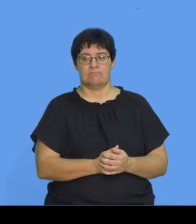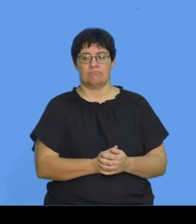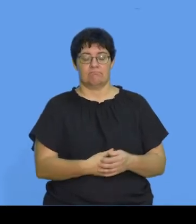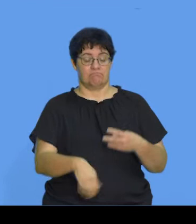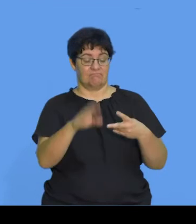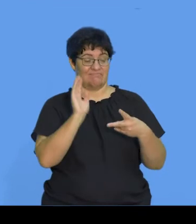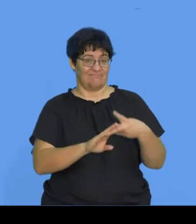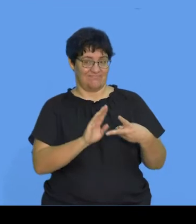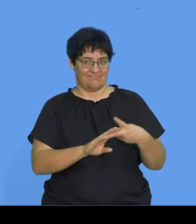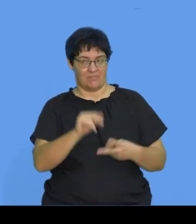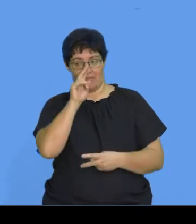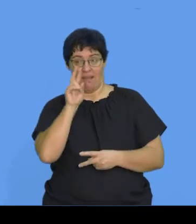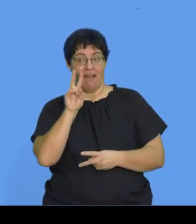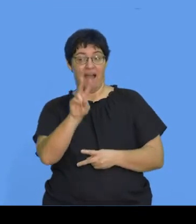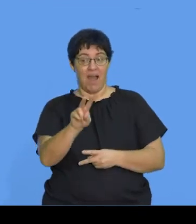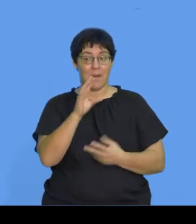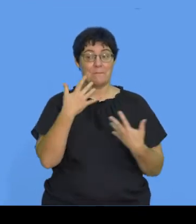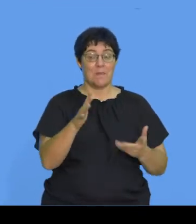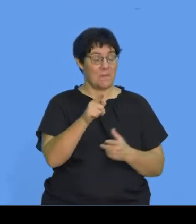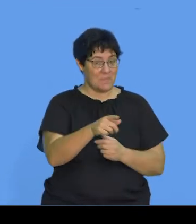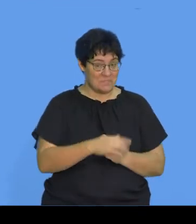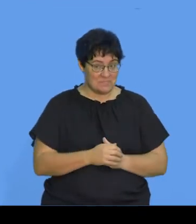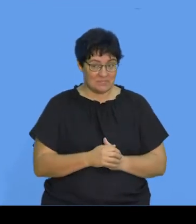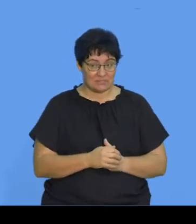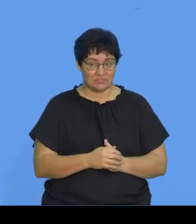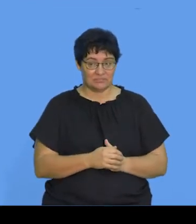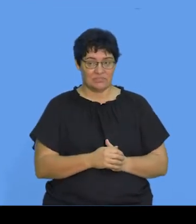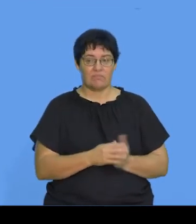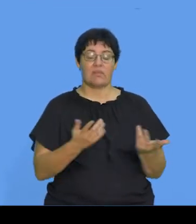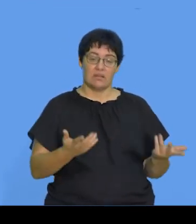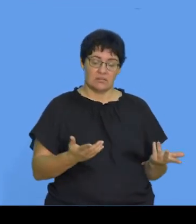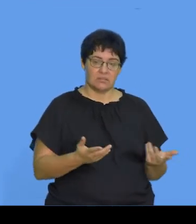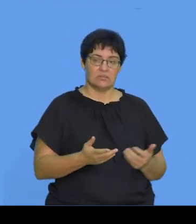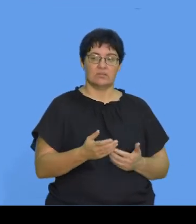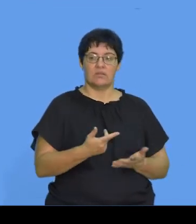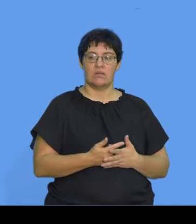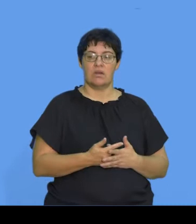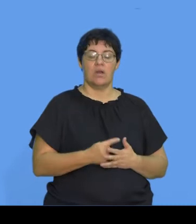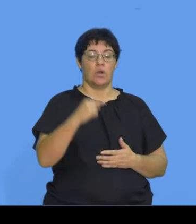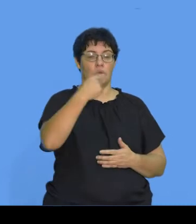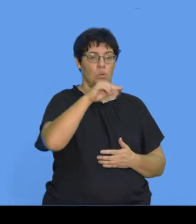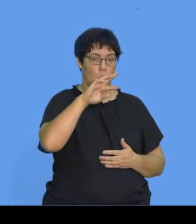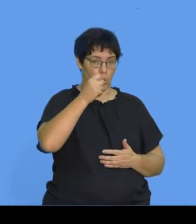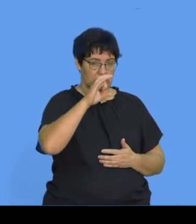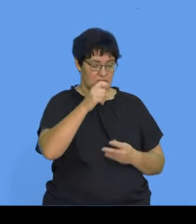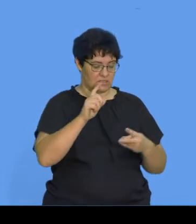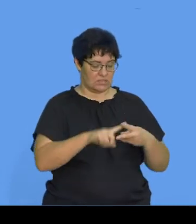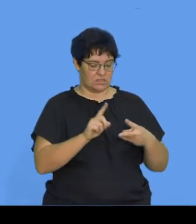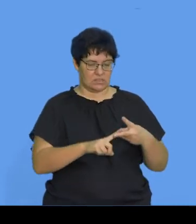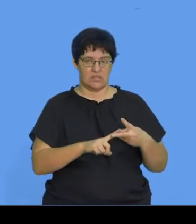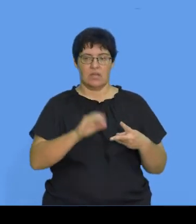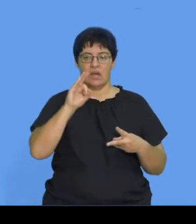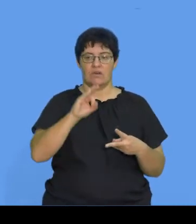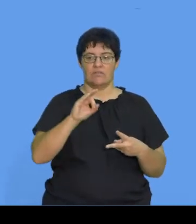All right, now I'm sure you all recognize this one. If I join a glucose and